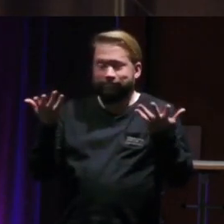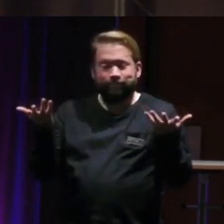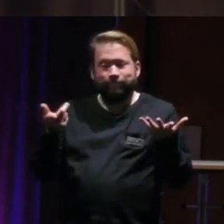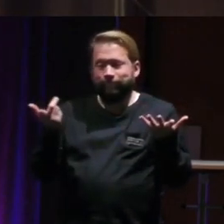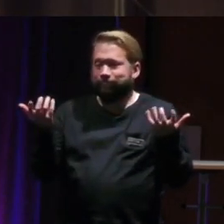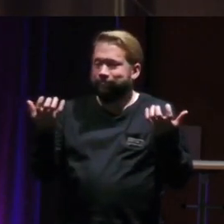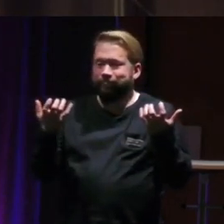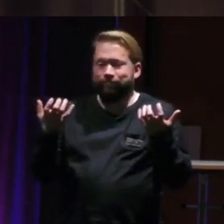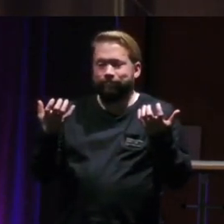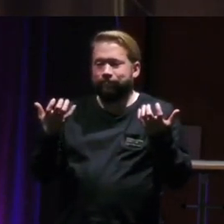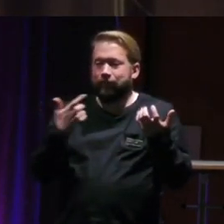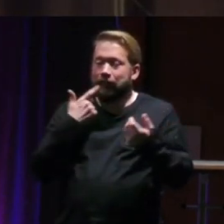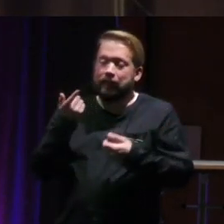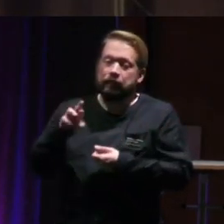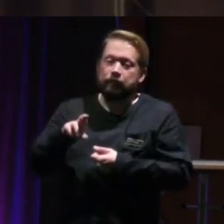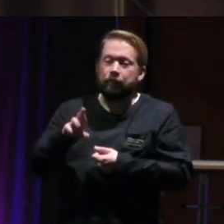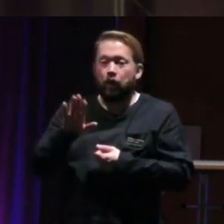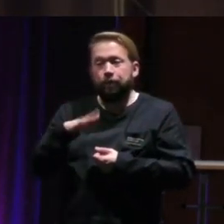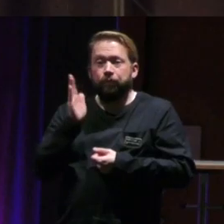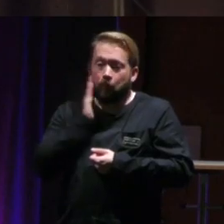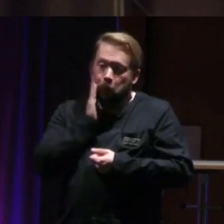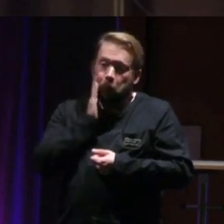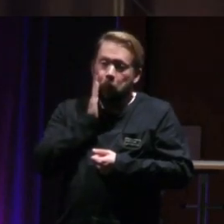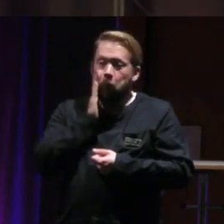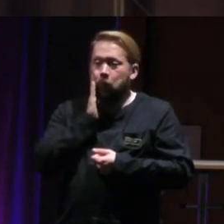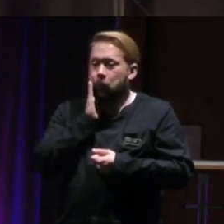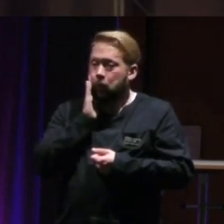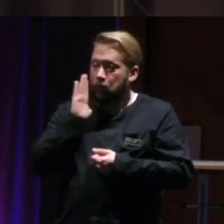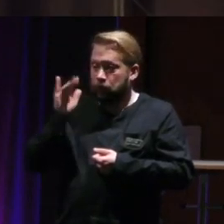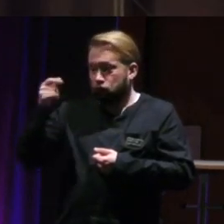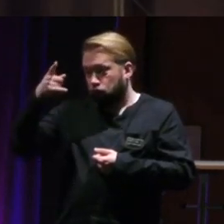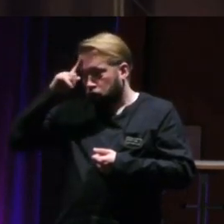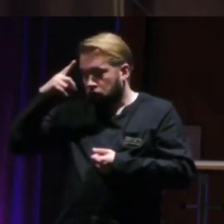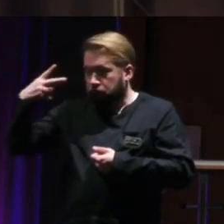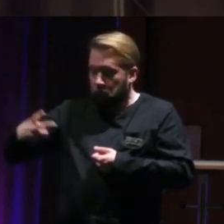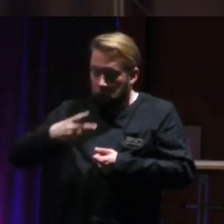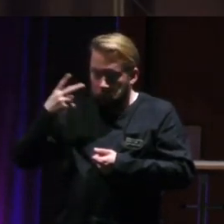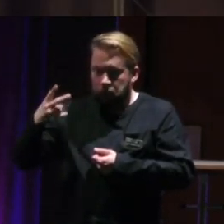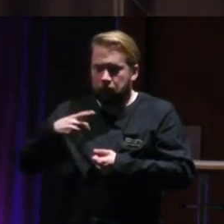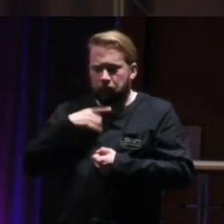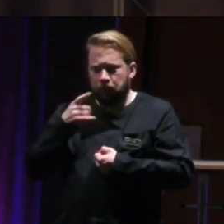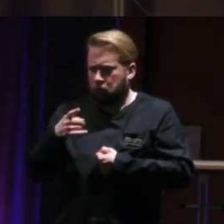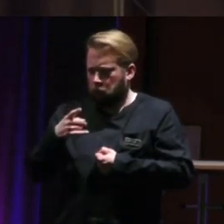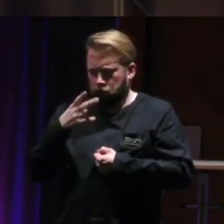lived in Germany for 2 years, and I know what I'm saying. Europe is going down, and